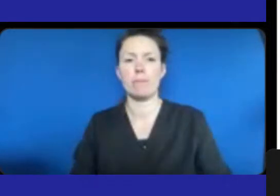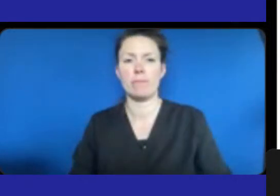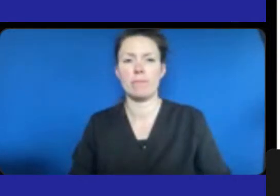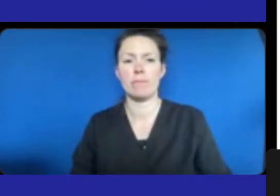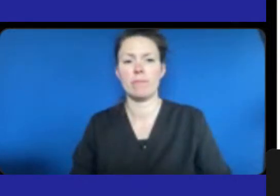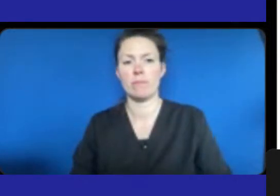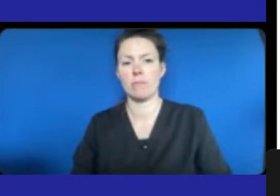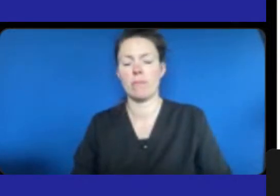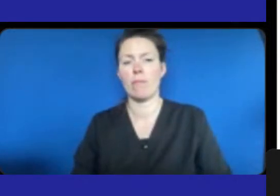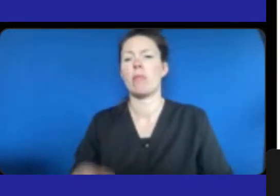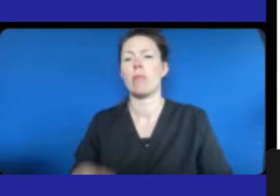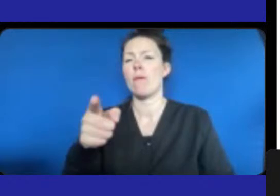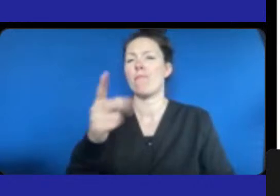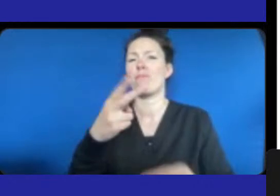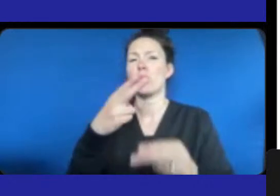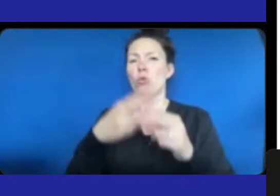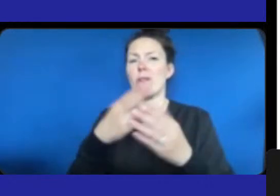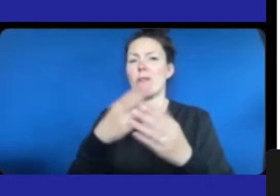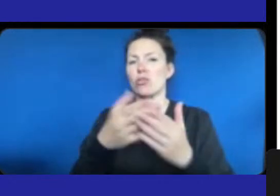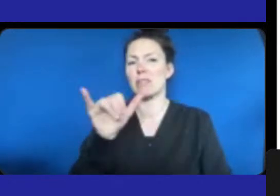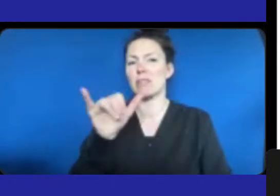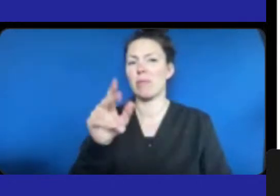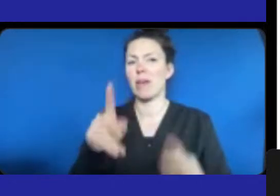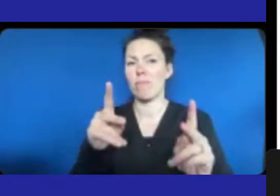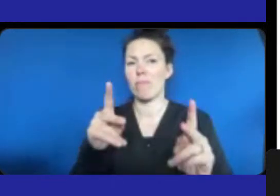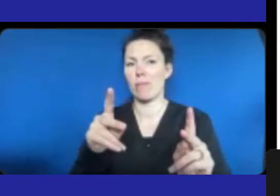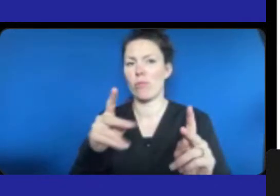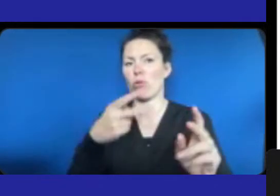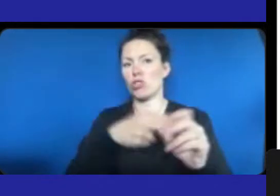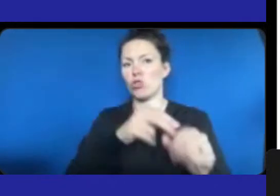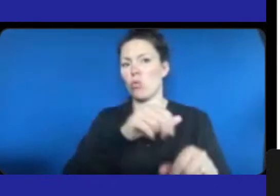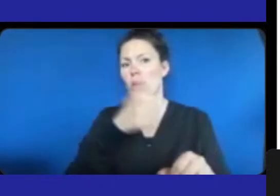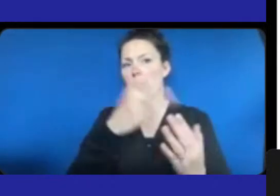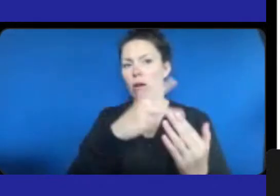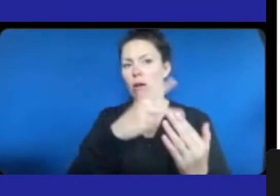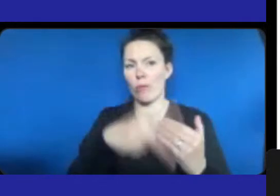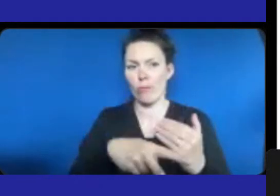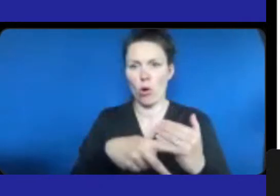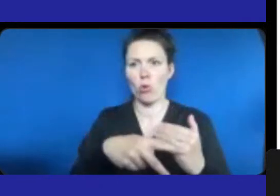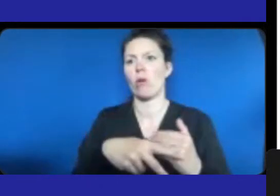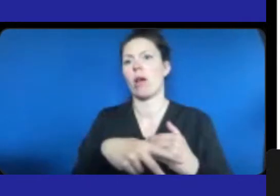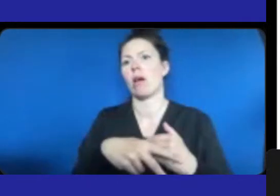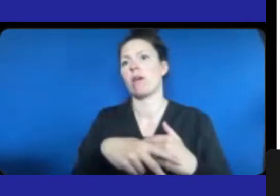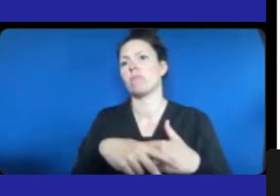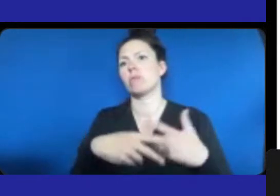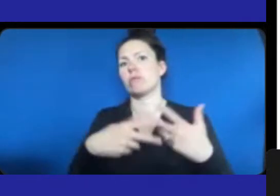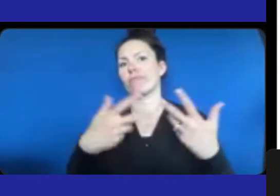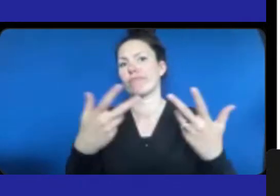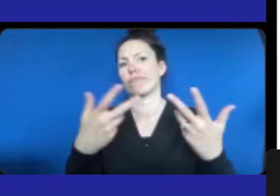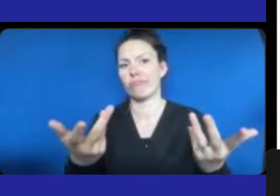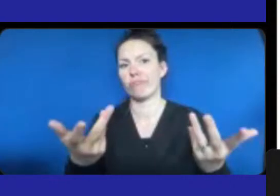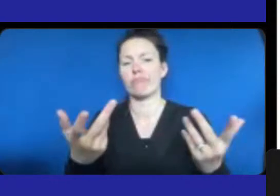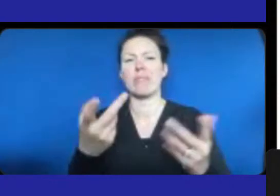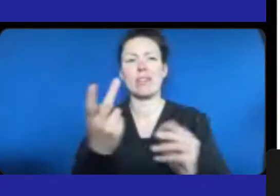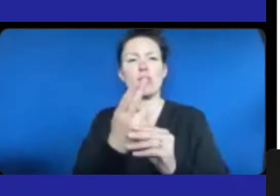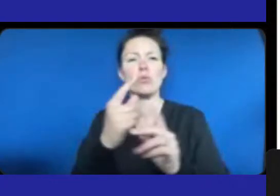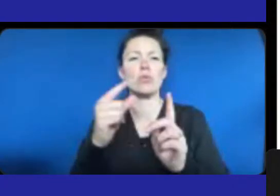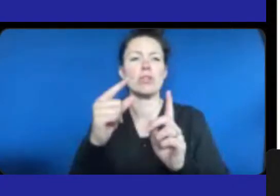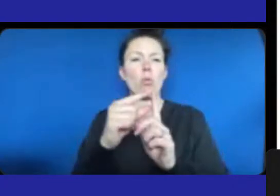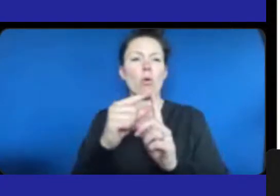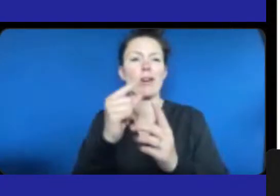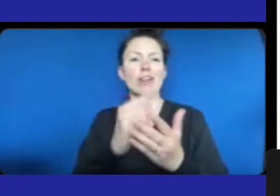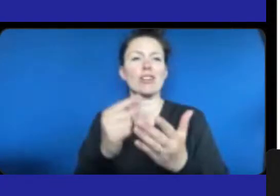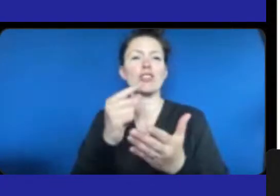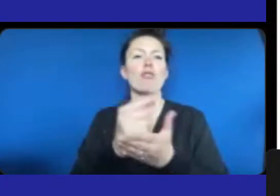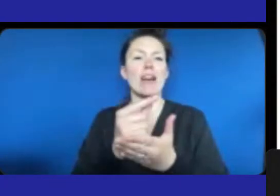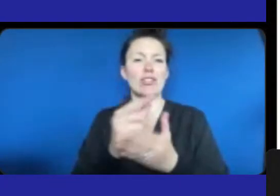that some of that is just due to people getting onto other programs, and I think you use the term graduating